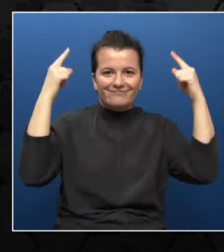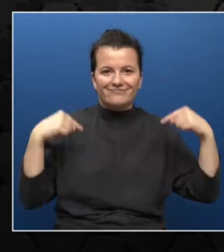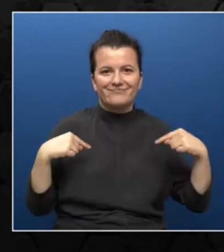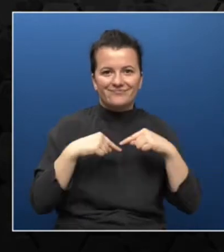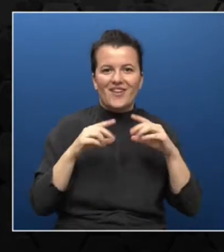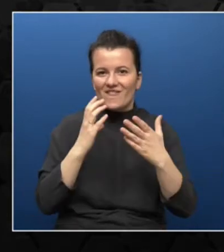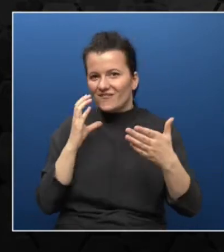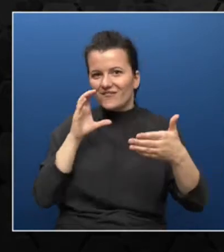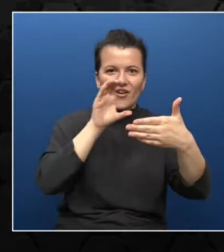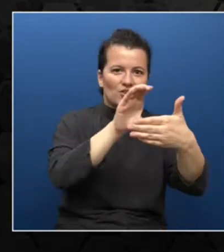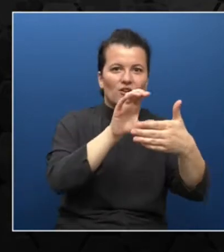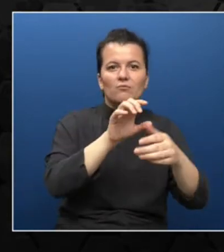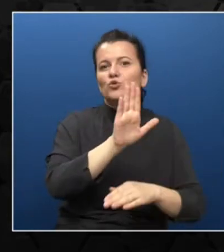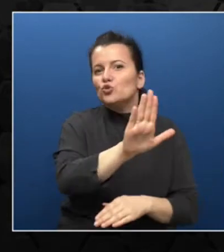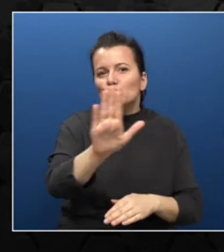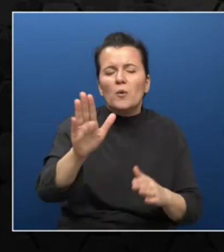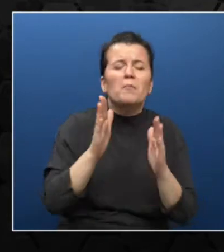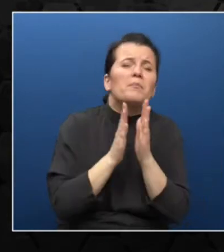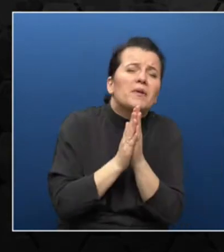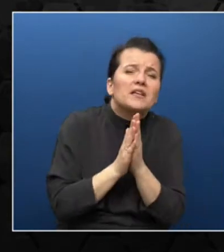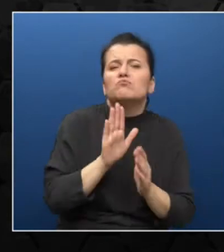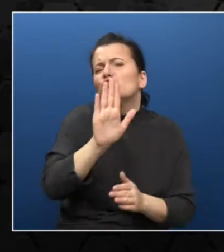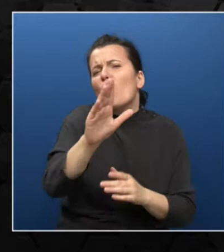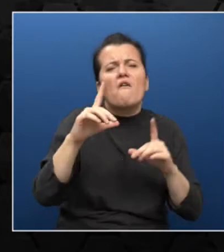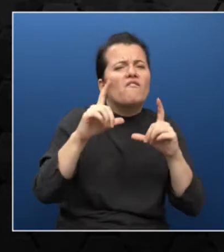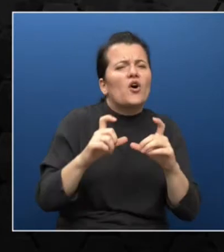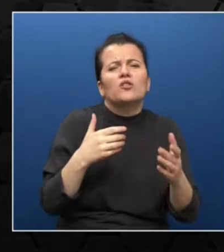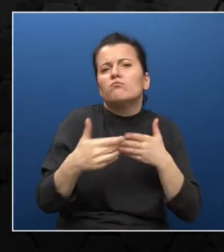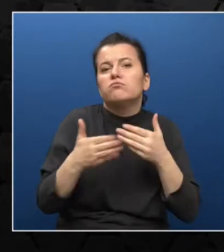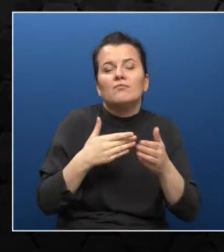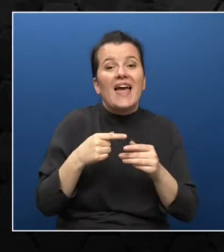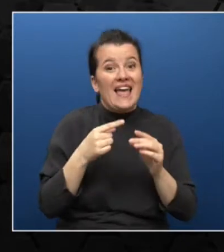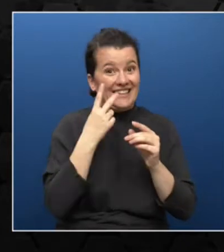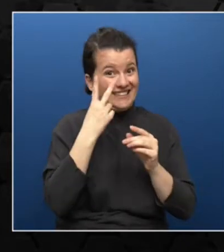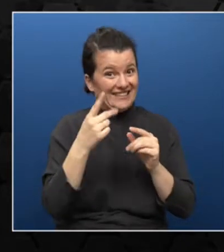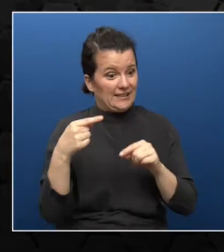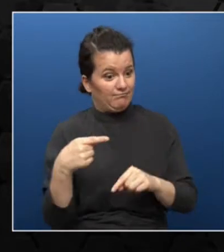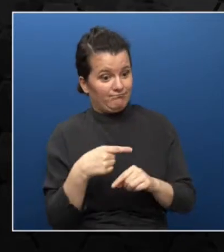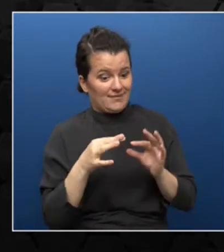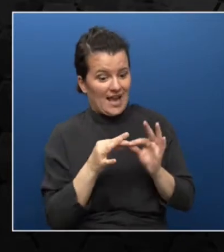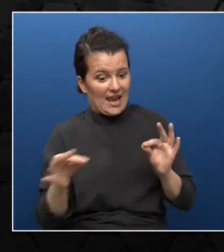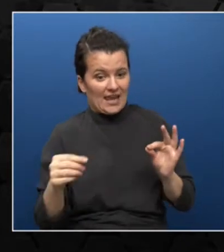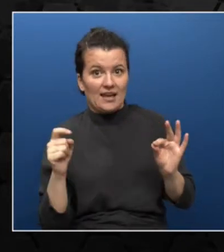So please drop the particular photo as this at this link,